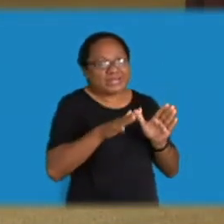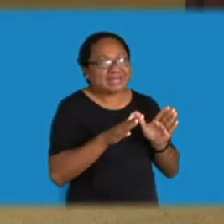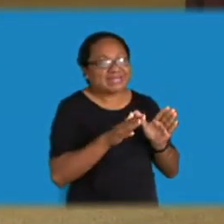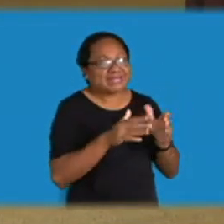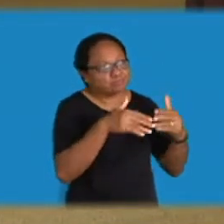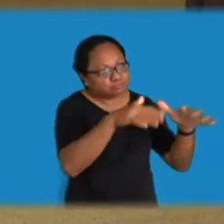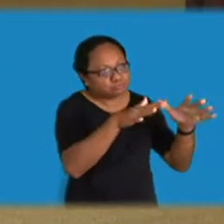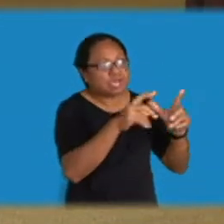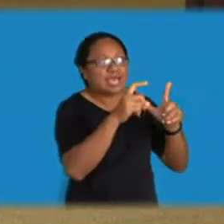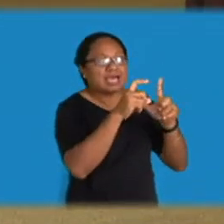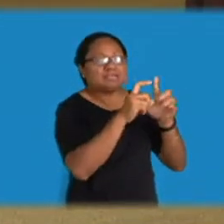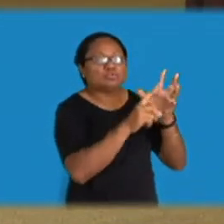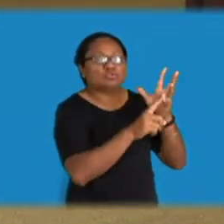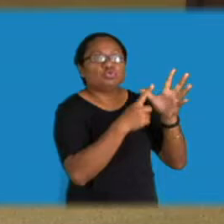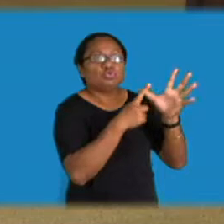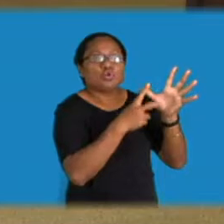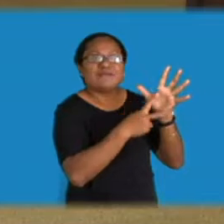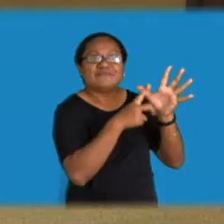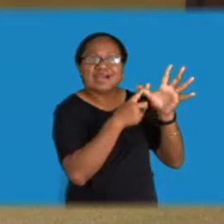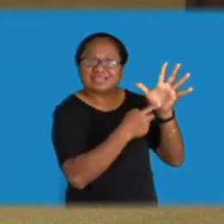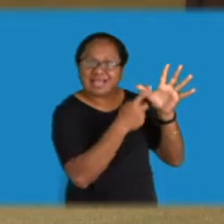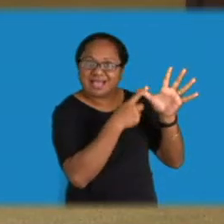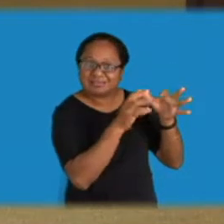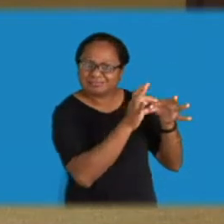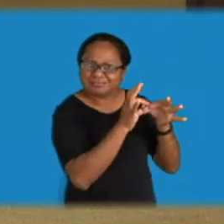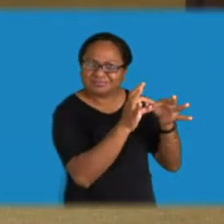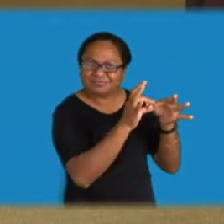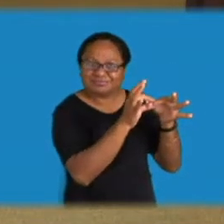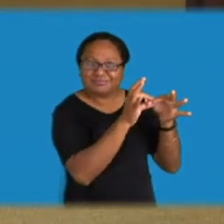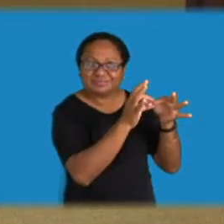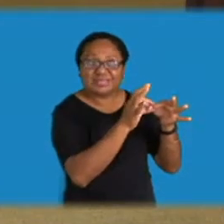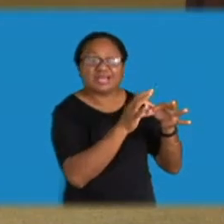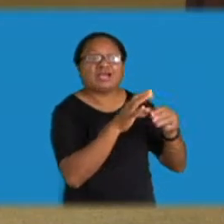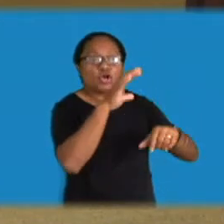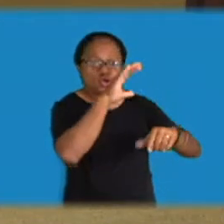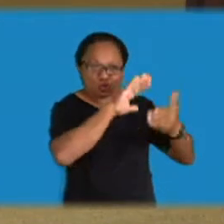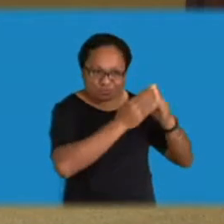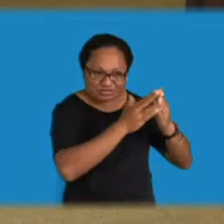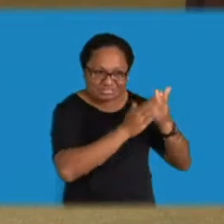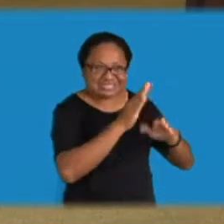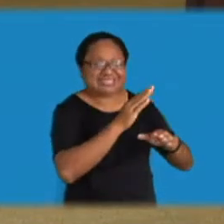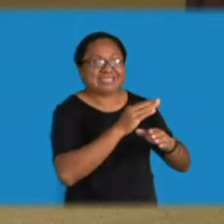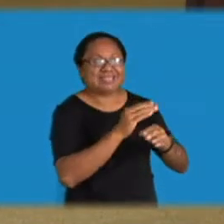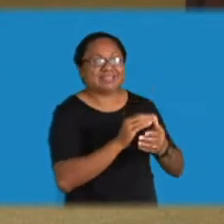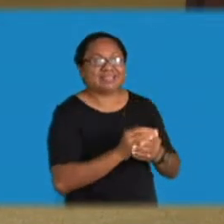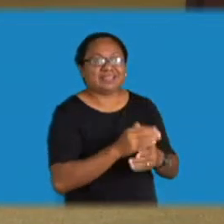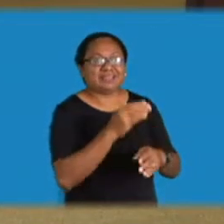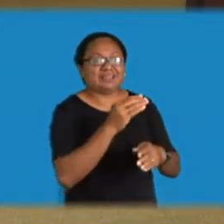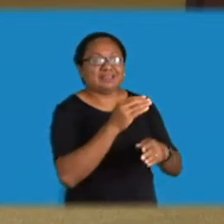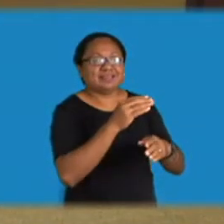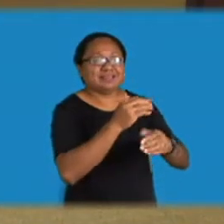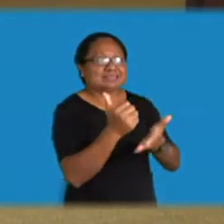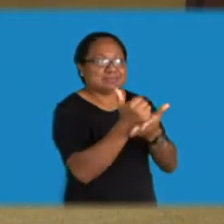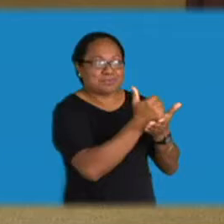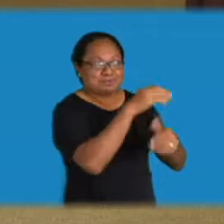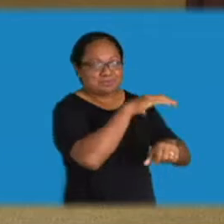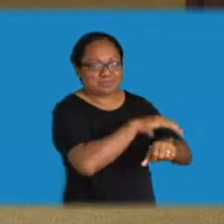community policing. The police force is working together with the community in the